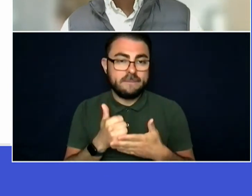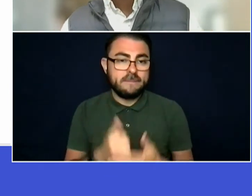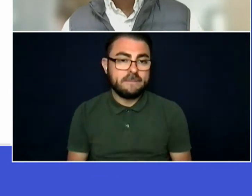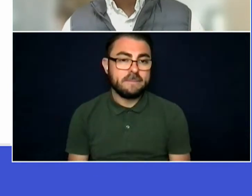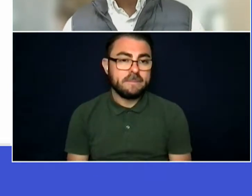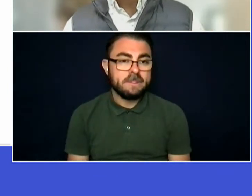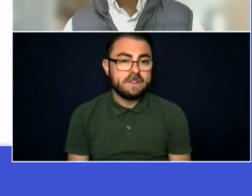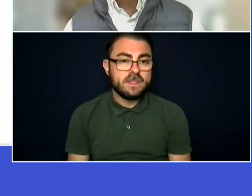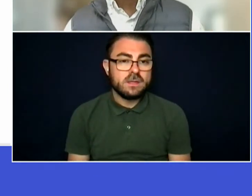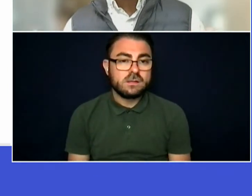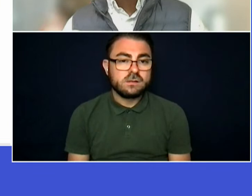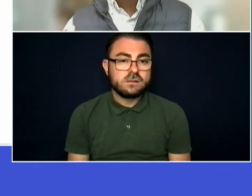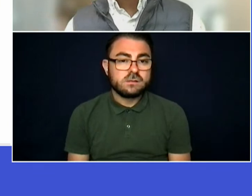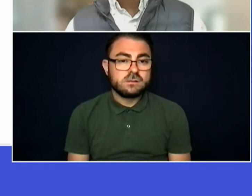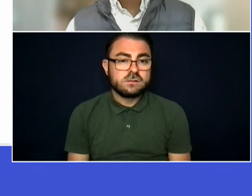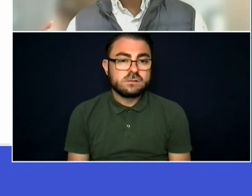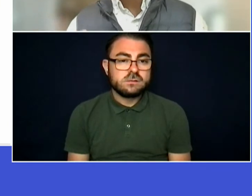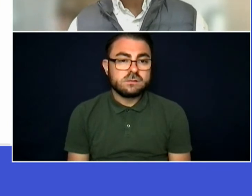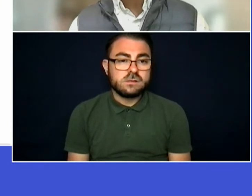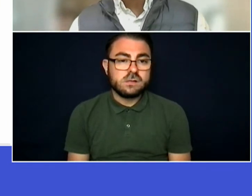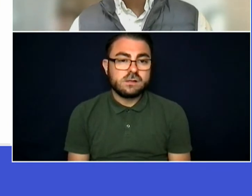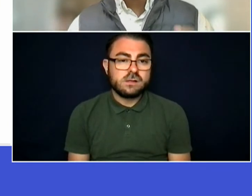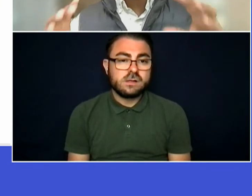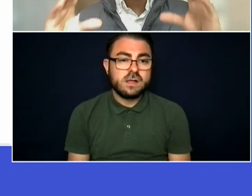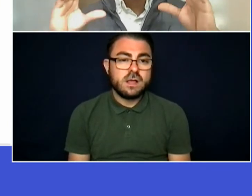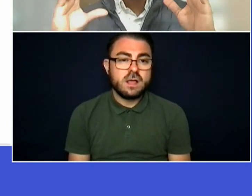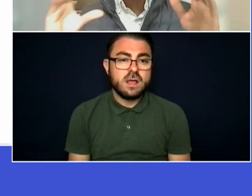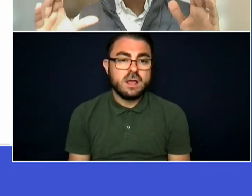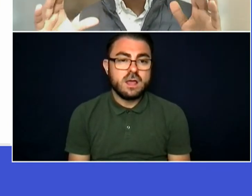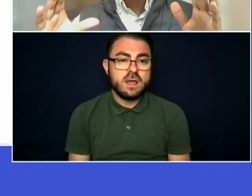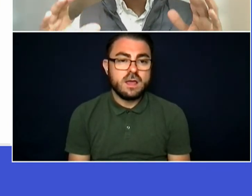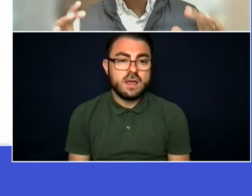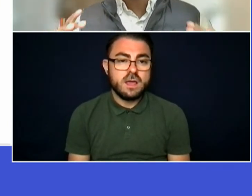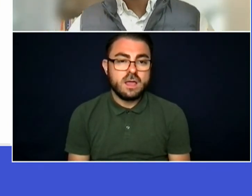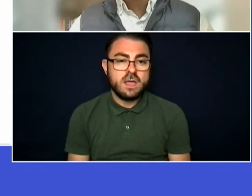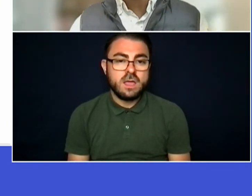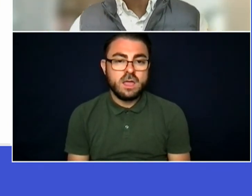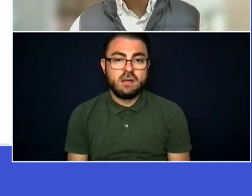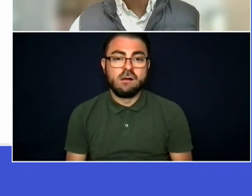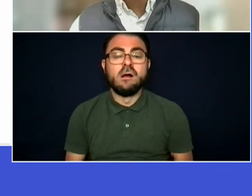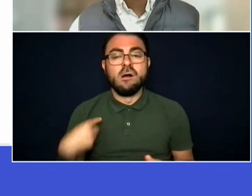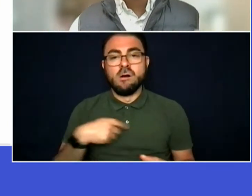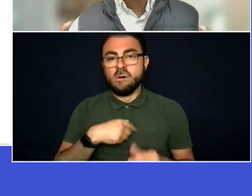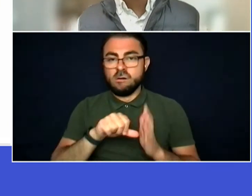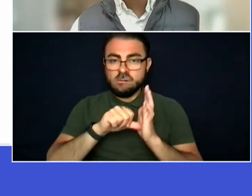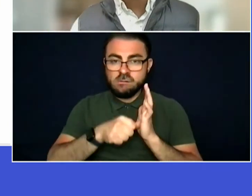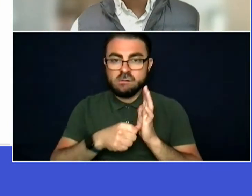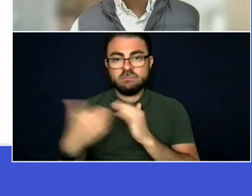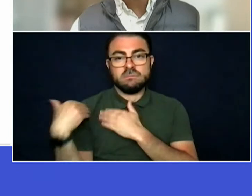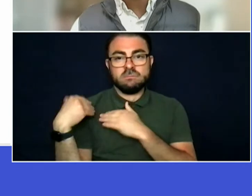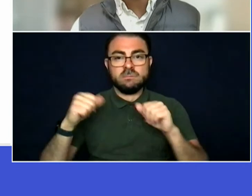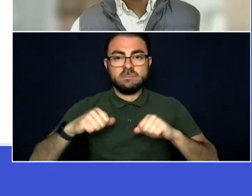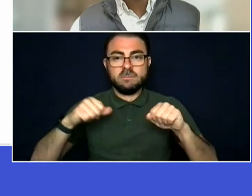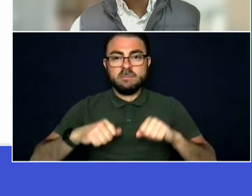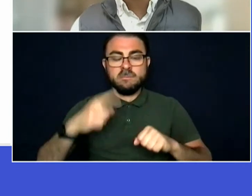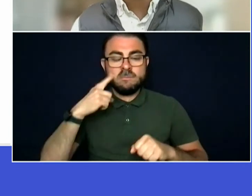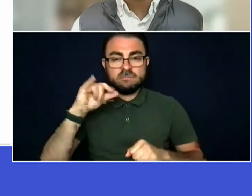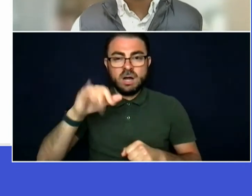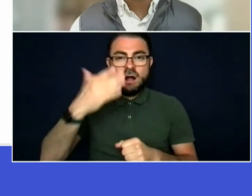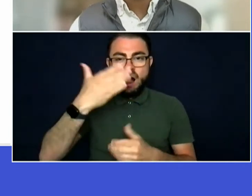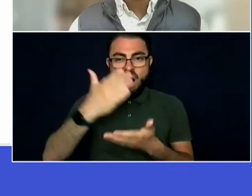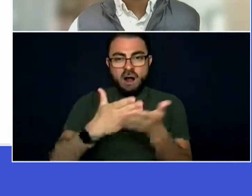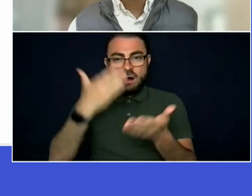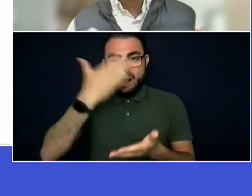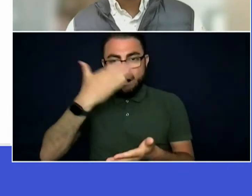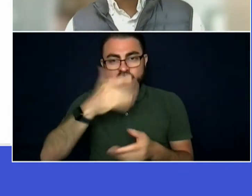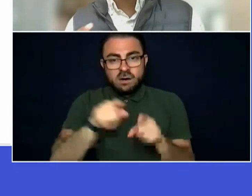We emphasized accountability by adding and really speaking to that section at the front of the document, as well as adding and updating goal measures